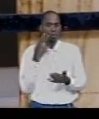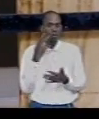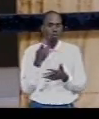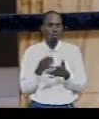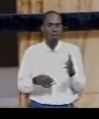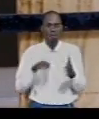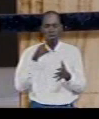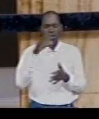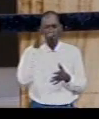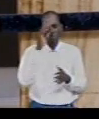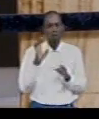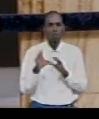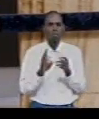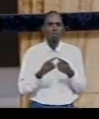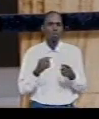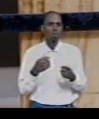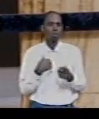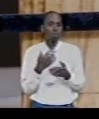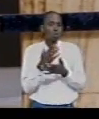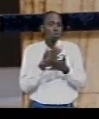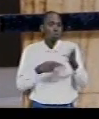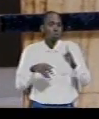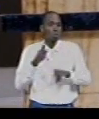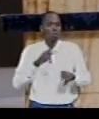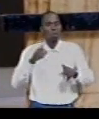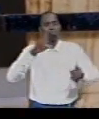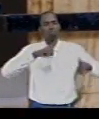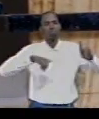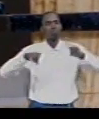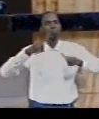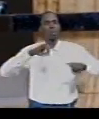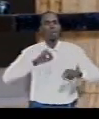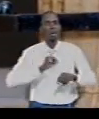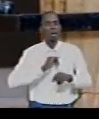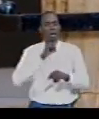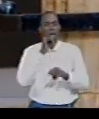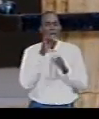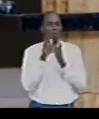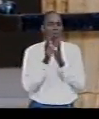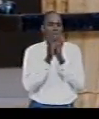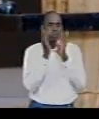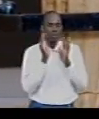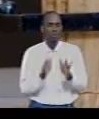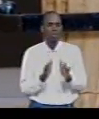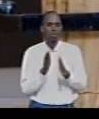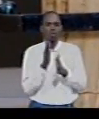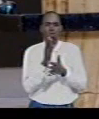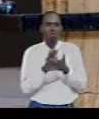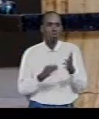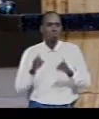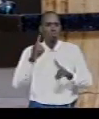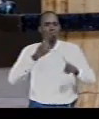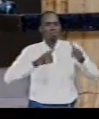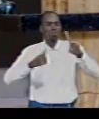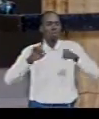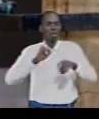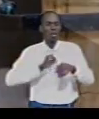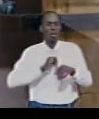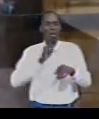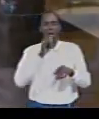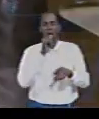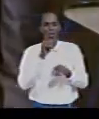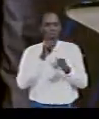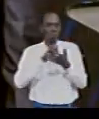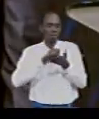are people who say they are Christians. There are people who say they are sanctified, and something that